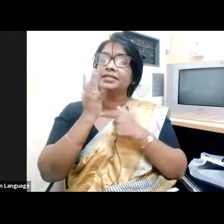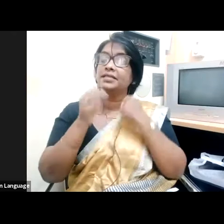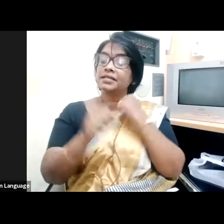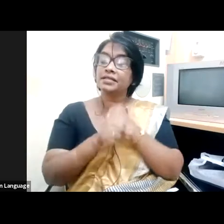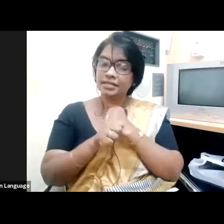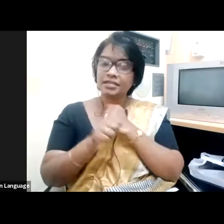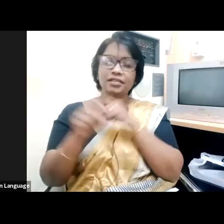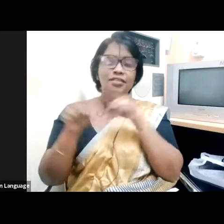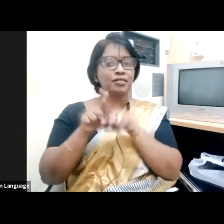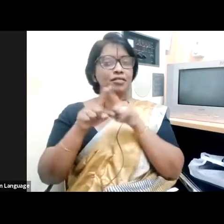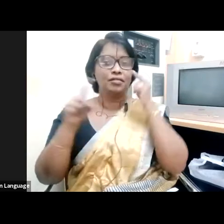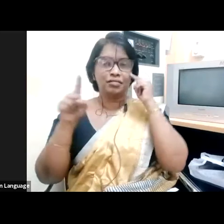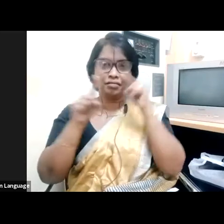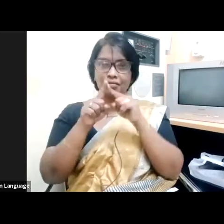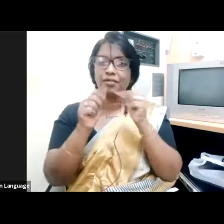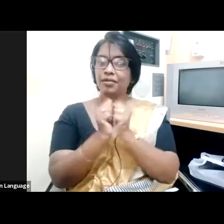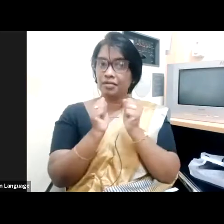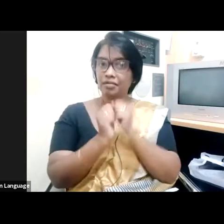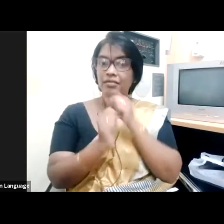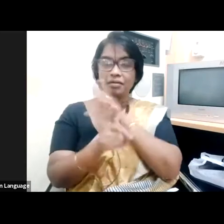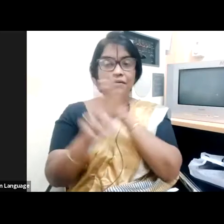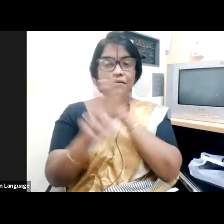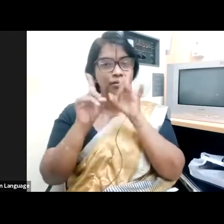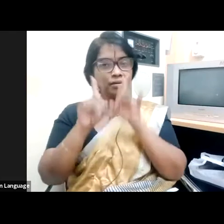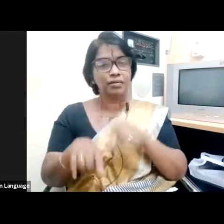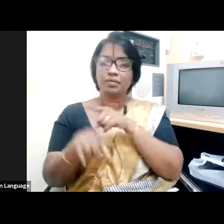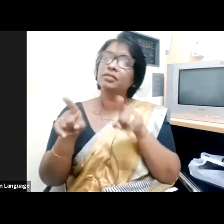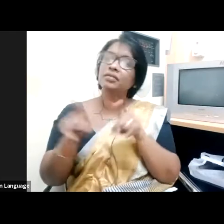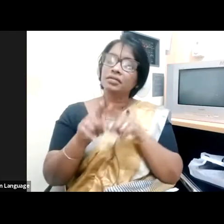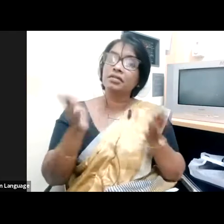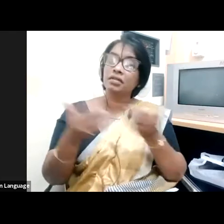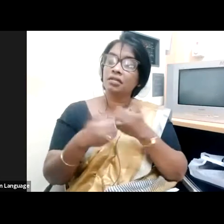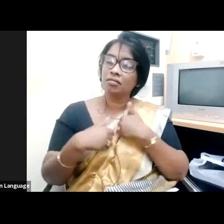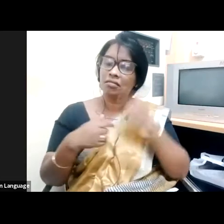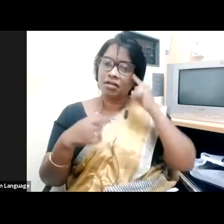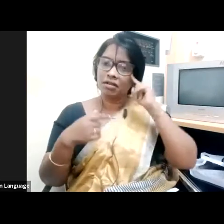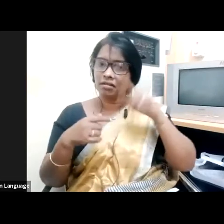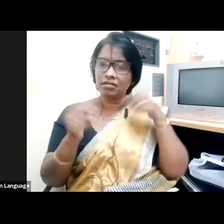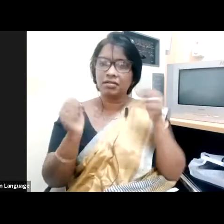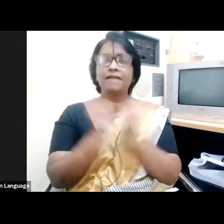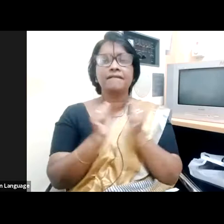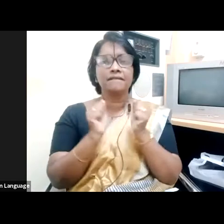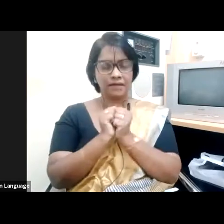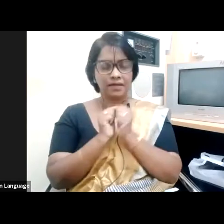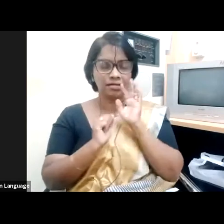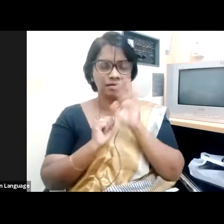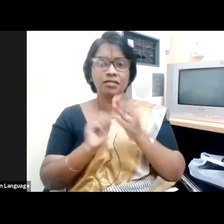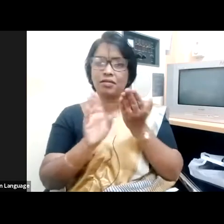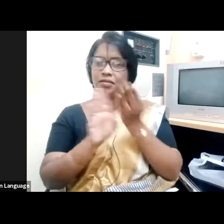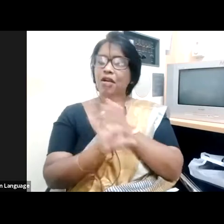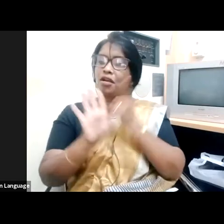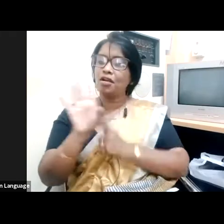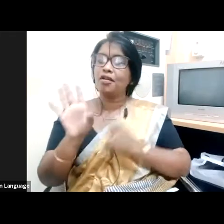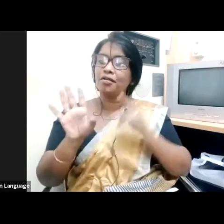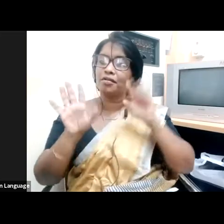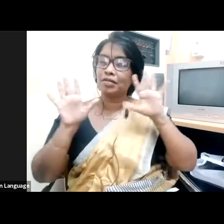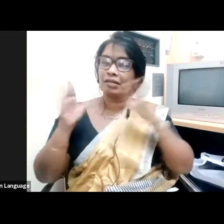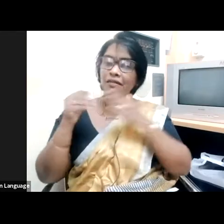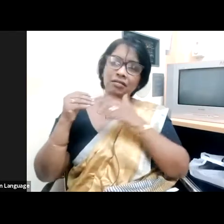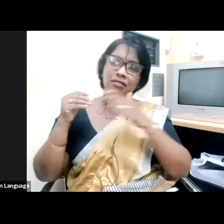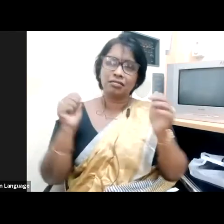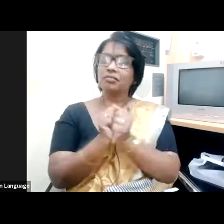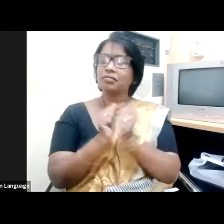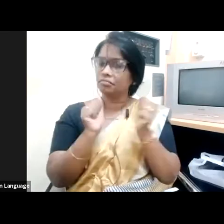obvious, but consciously doing something about it, I would say in the last decade. But certainly I can say in the last couple of